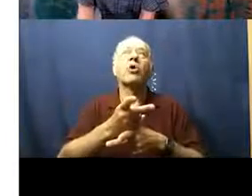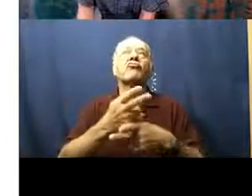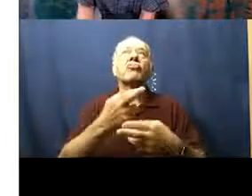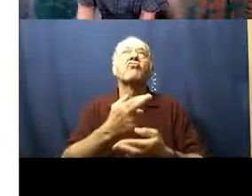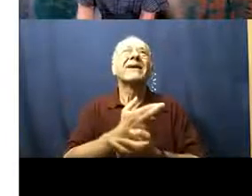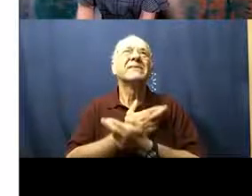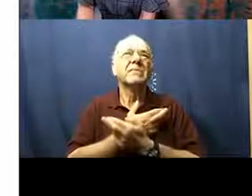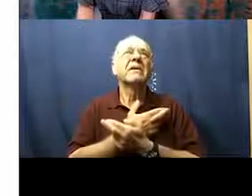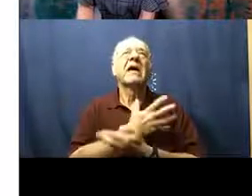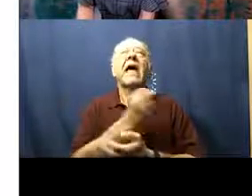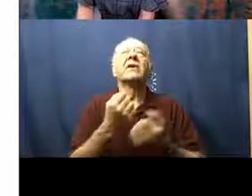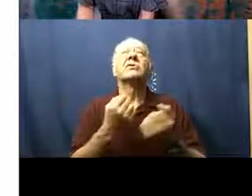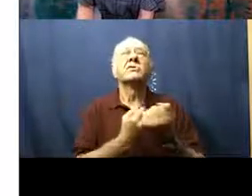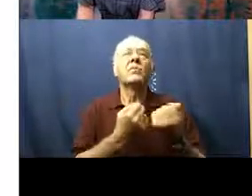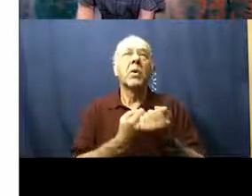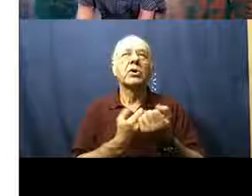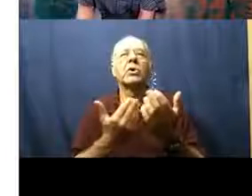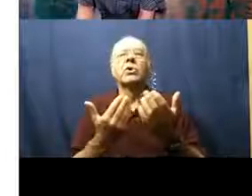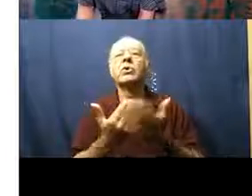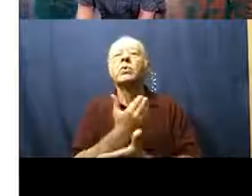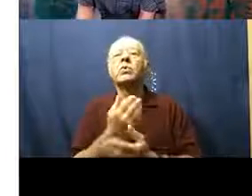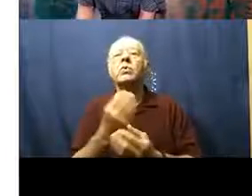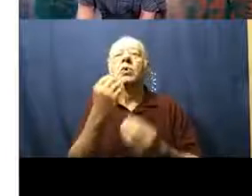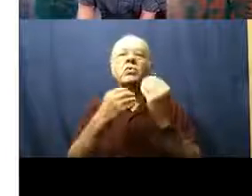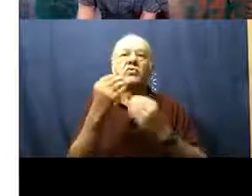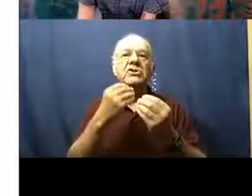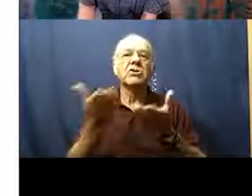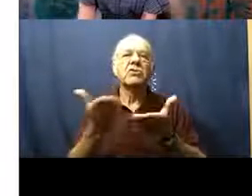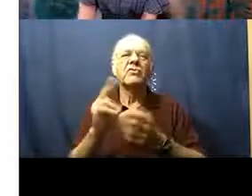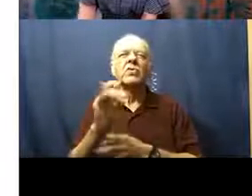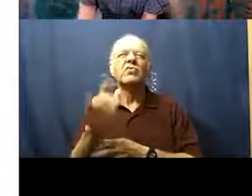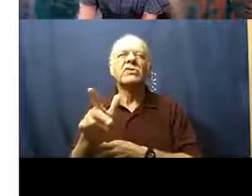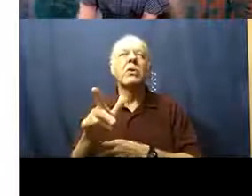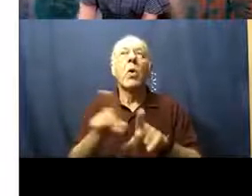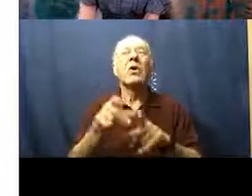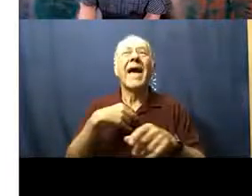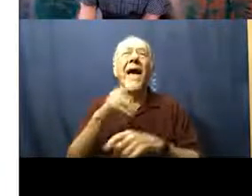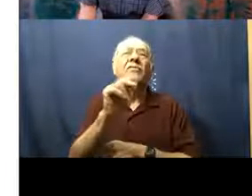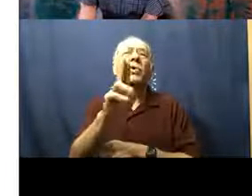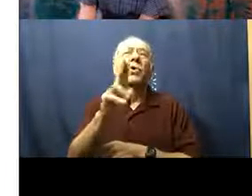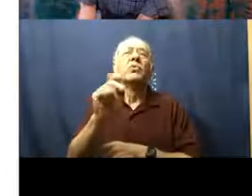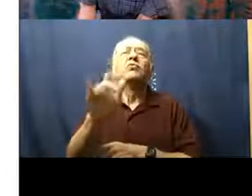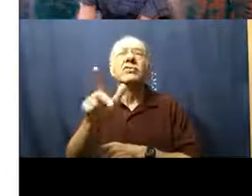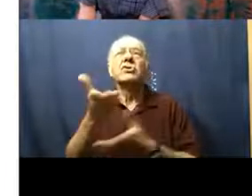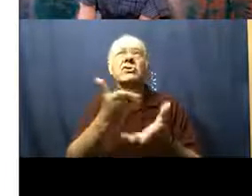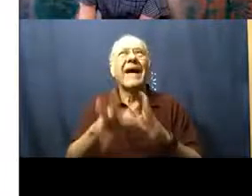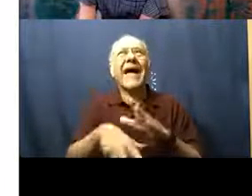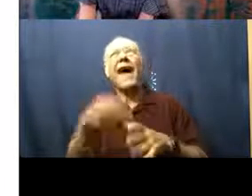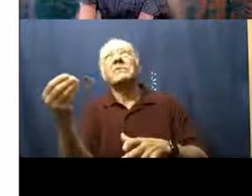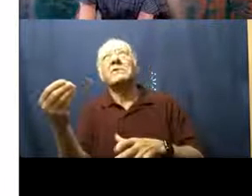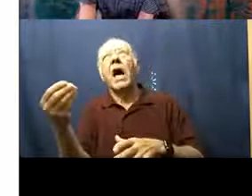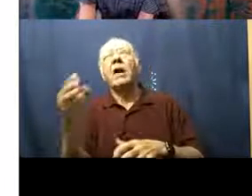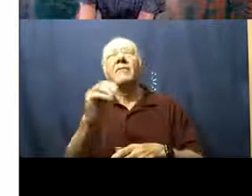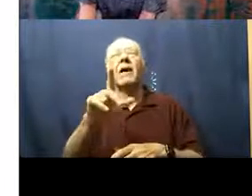support, and some new nutritional services. There are also nutritional services outside of MLTSS.